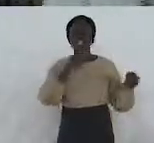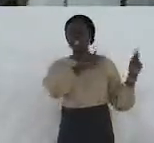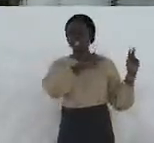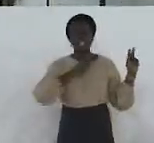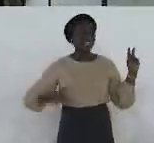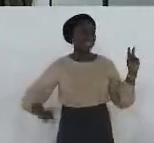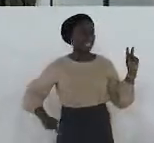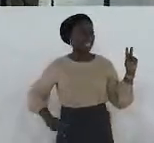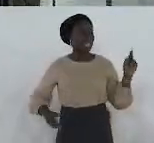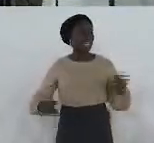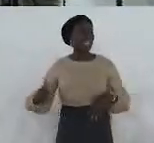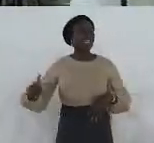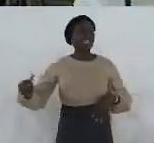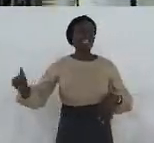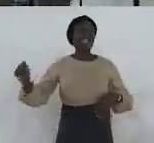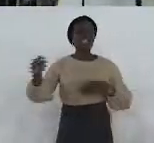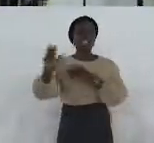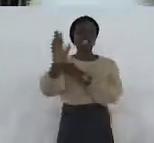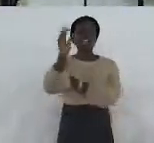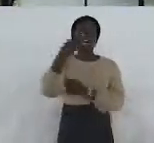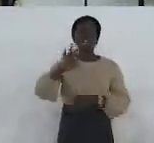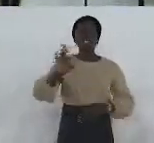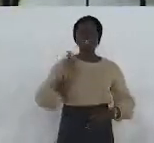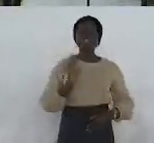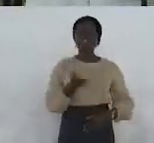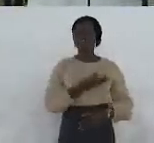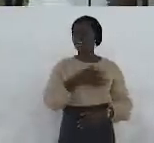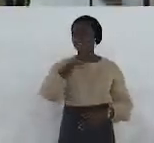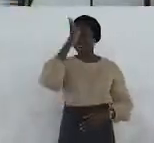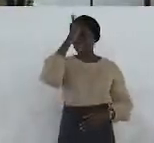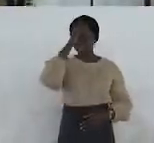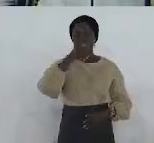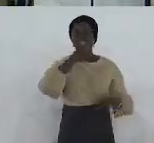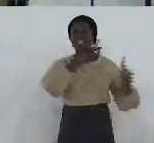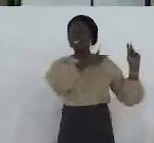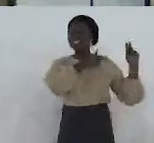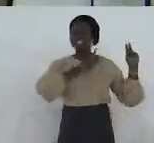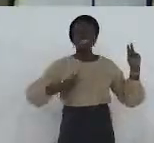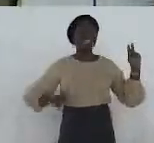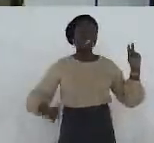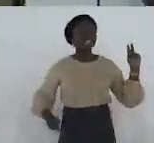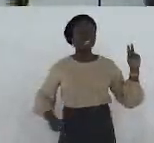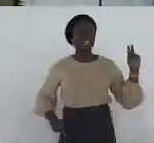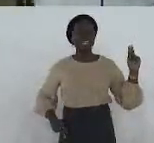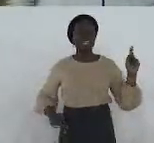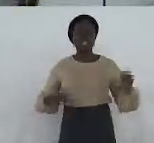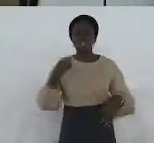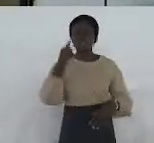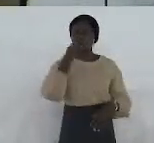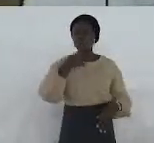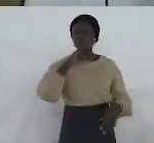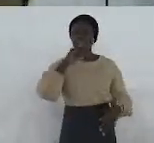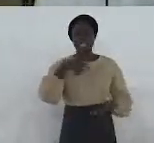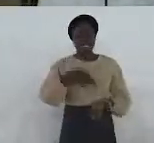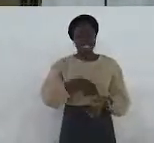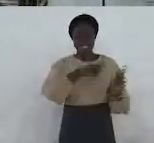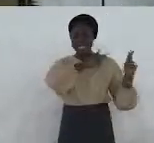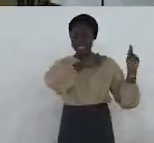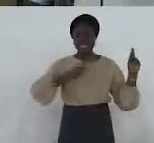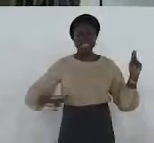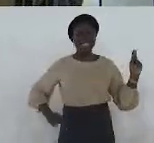of the of the king the K who is this King of